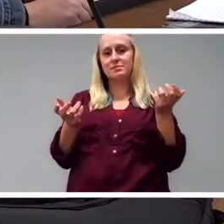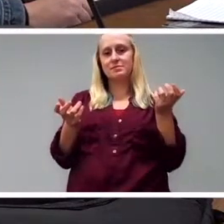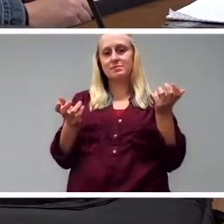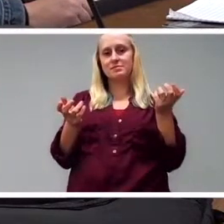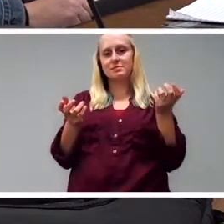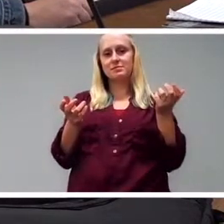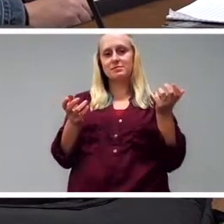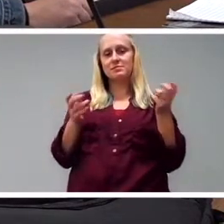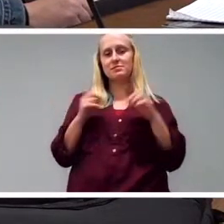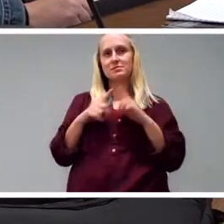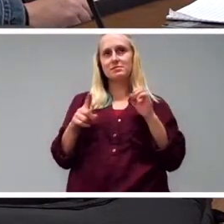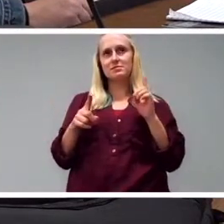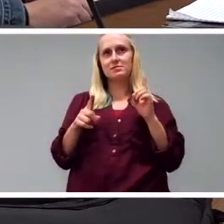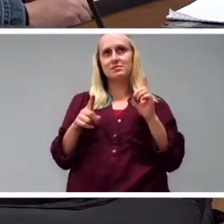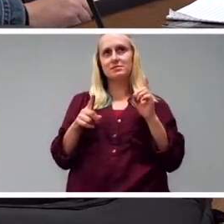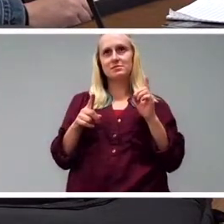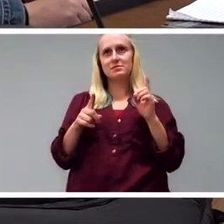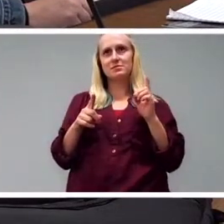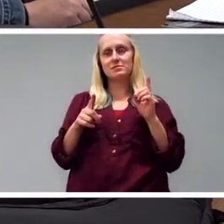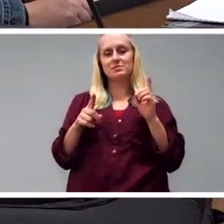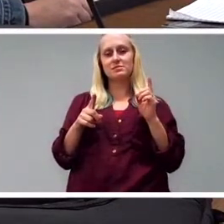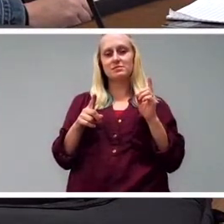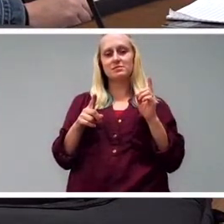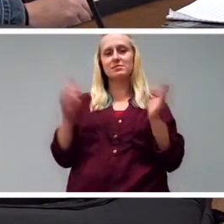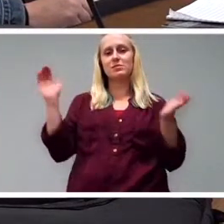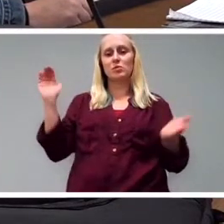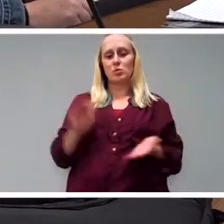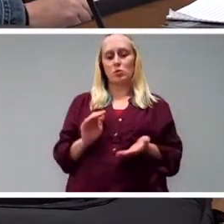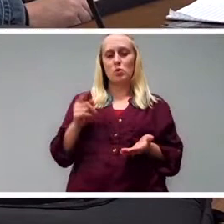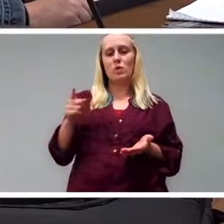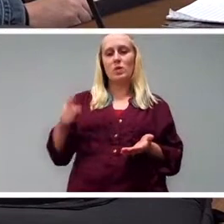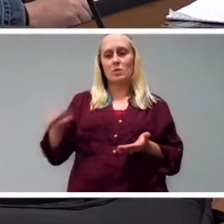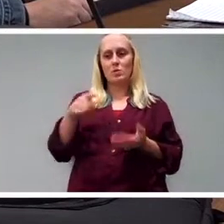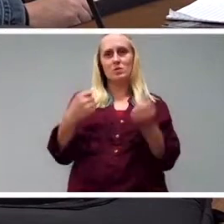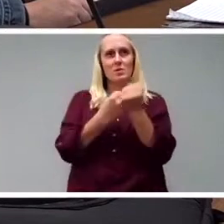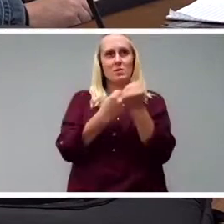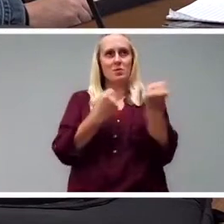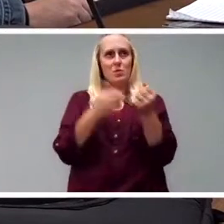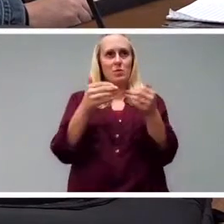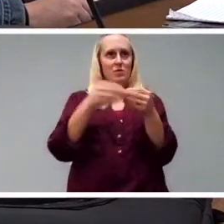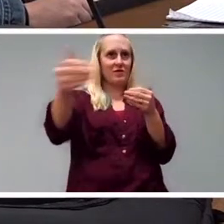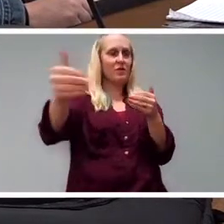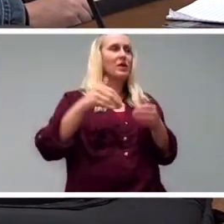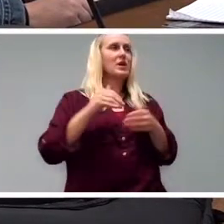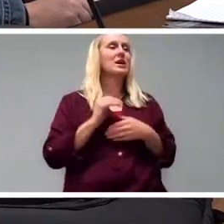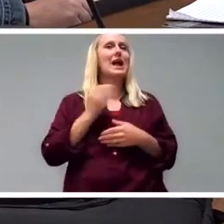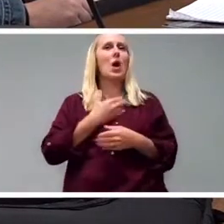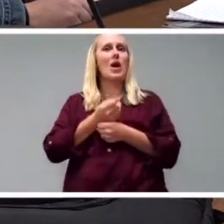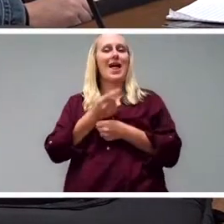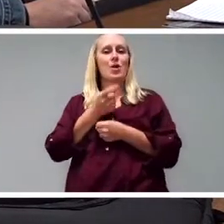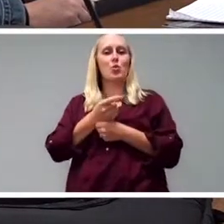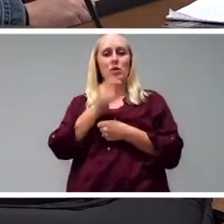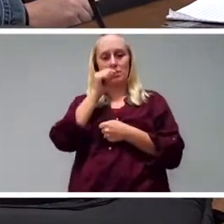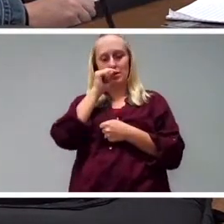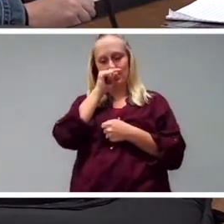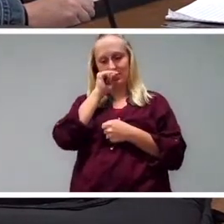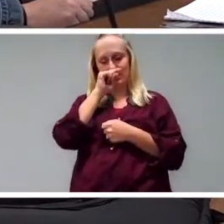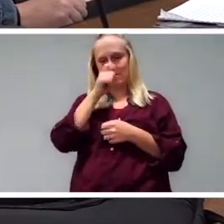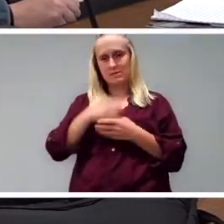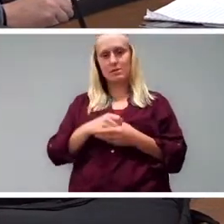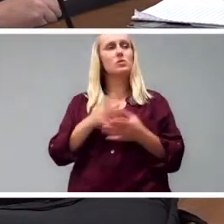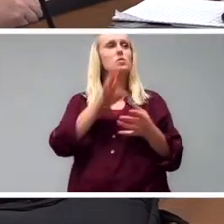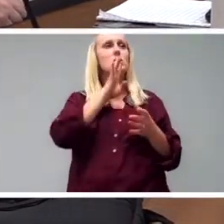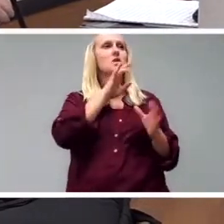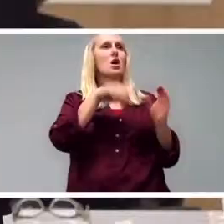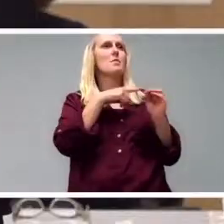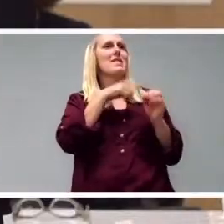that we lose those lines of support moving forward, or annual recognition. Mm-hmm. Yeah, we talk about that every